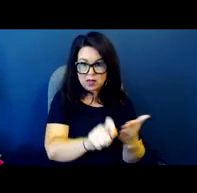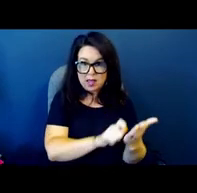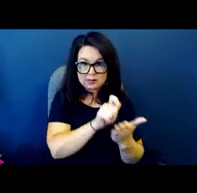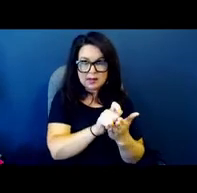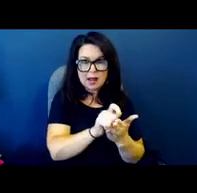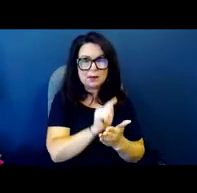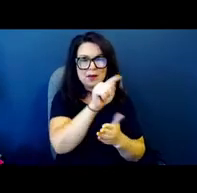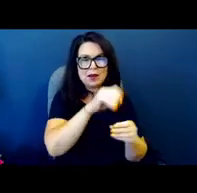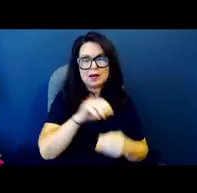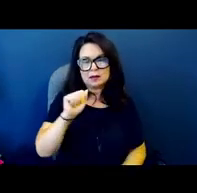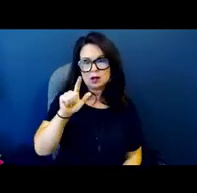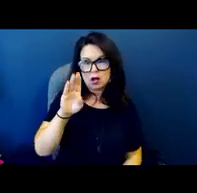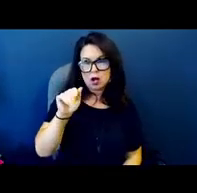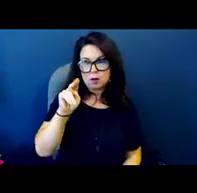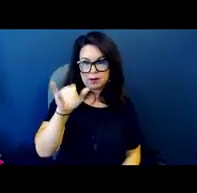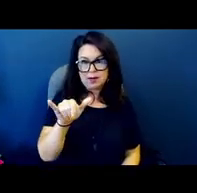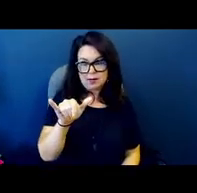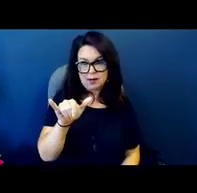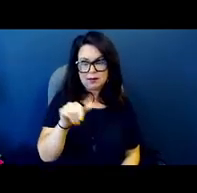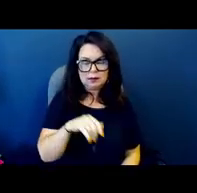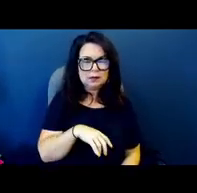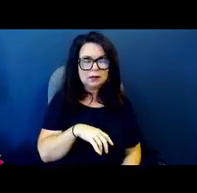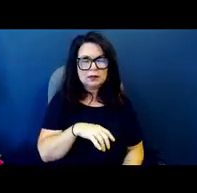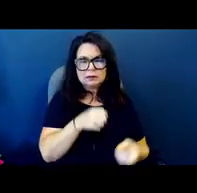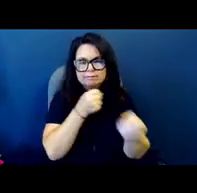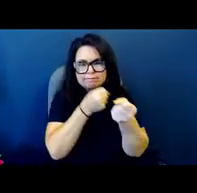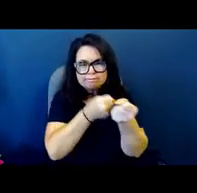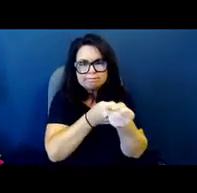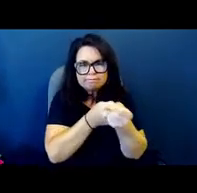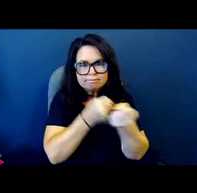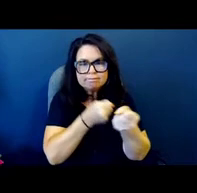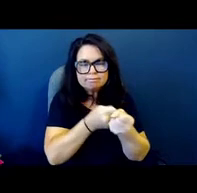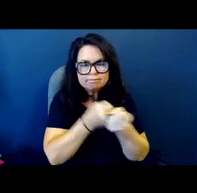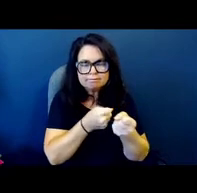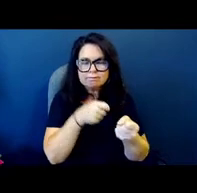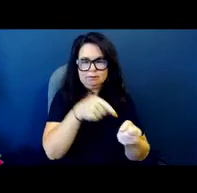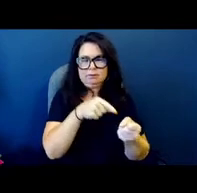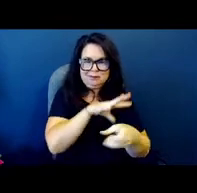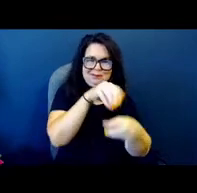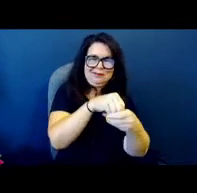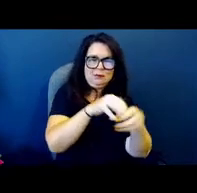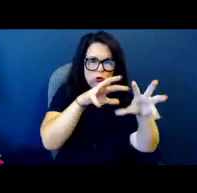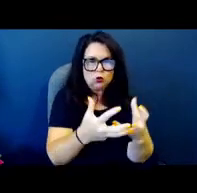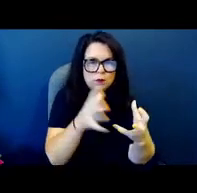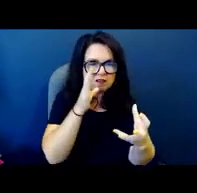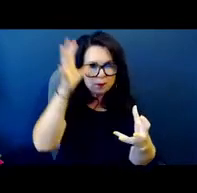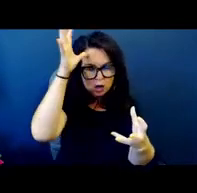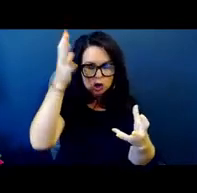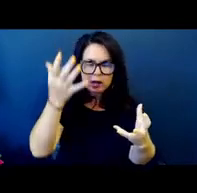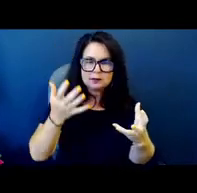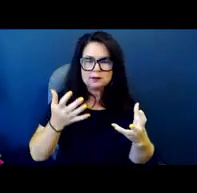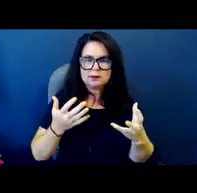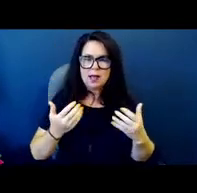capital, advocating with a group of parents who, like her, had small children